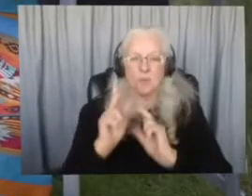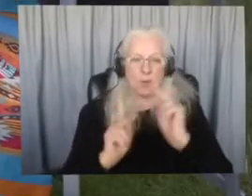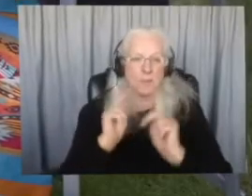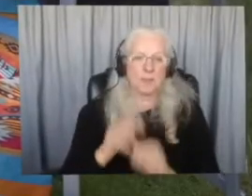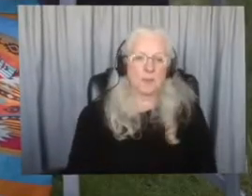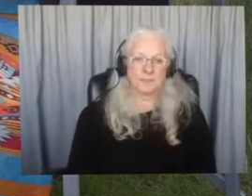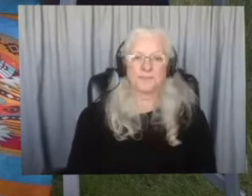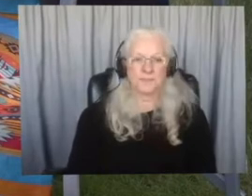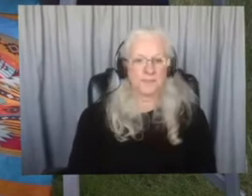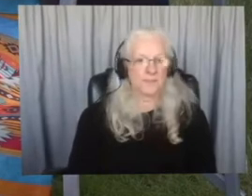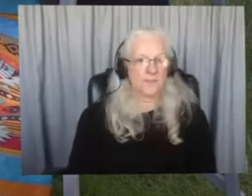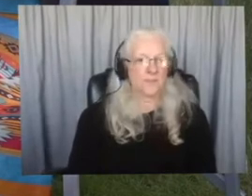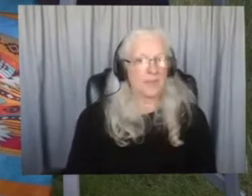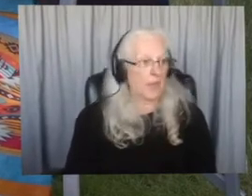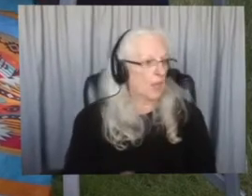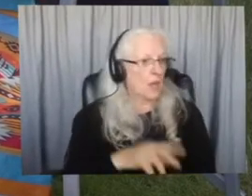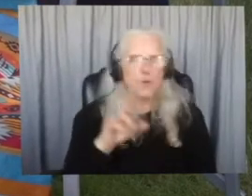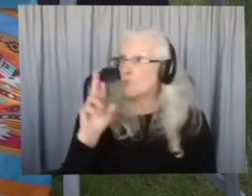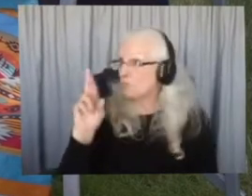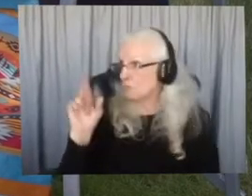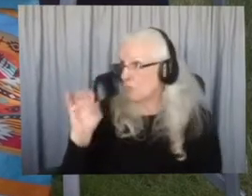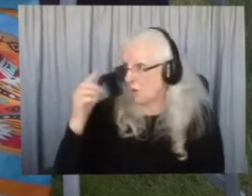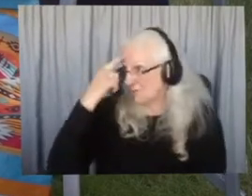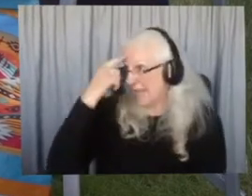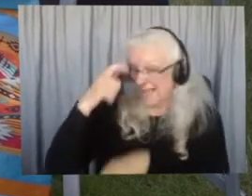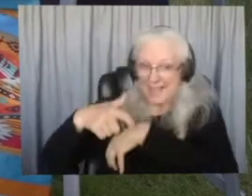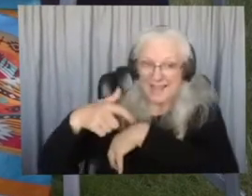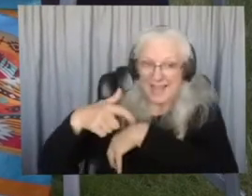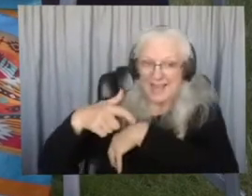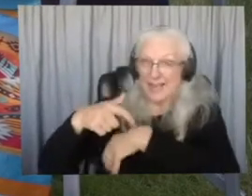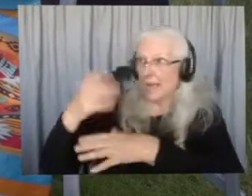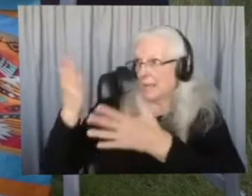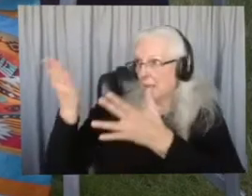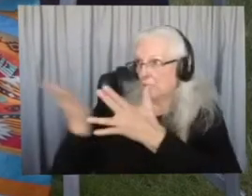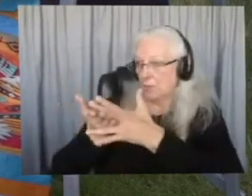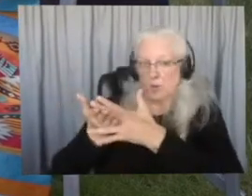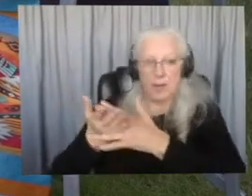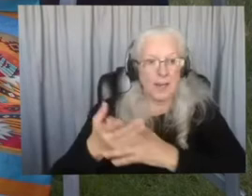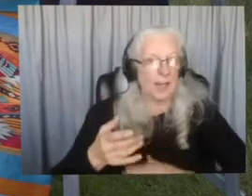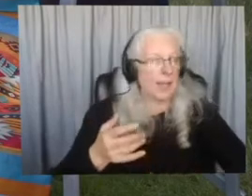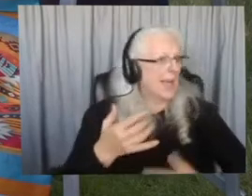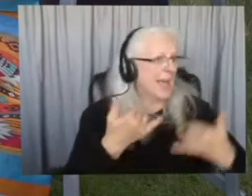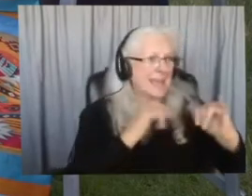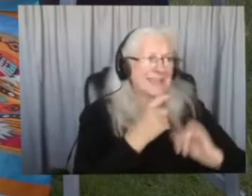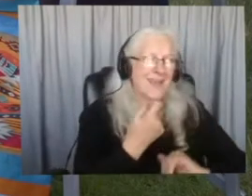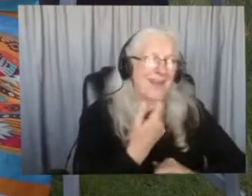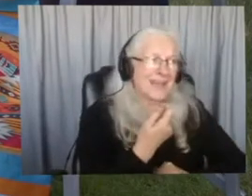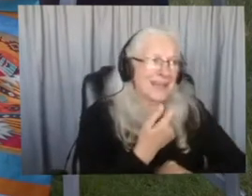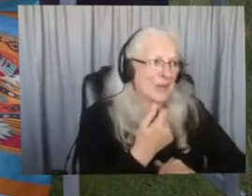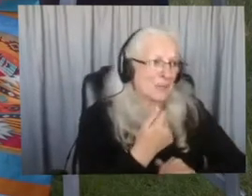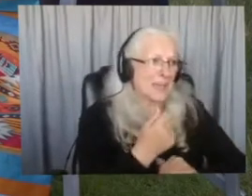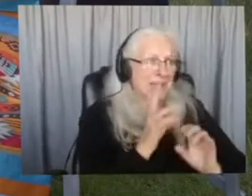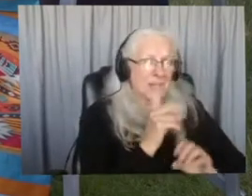Rose, I think it's time for a break. I still got a little left in me. I sure did love